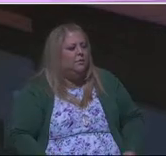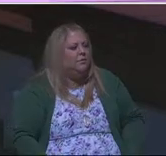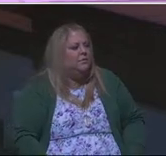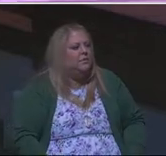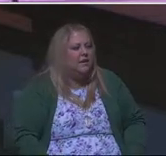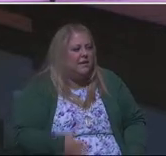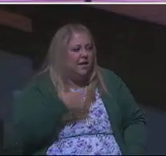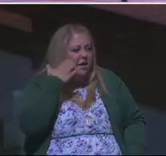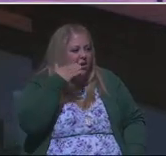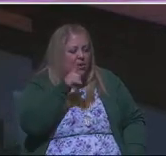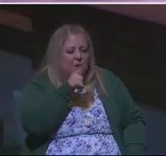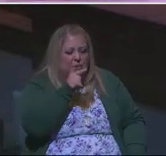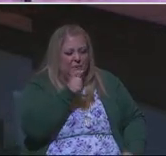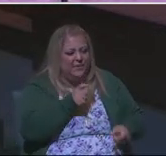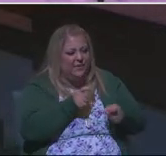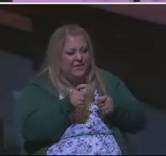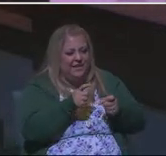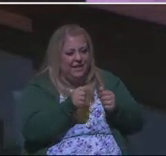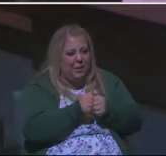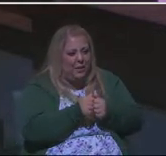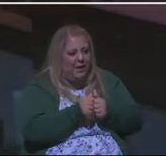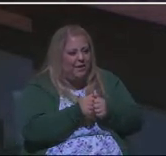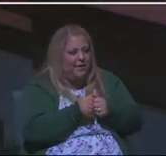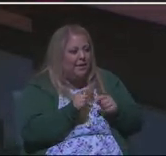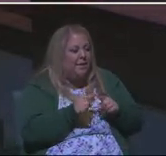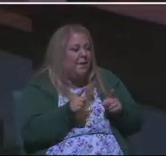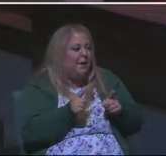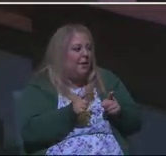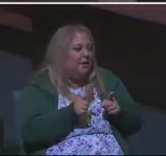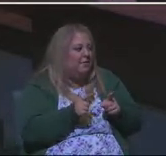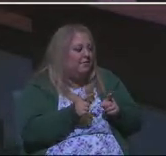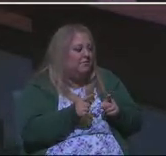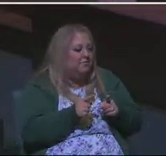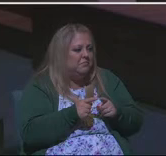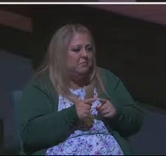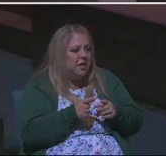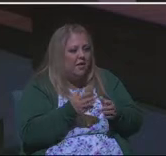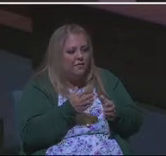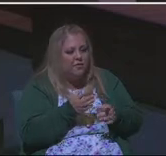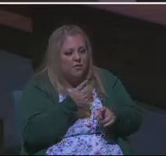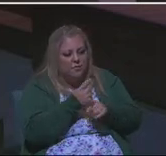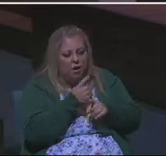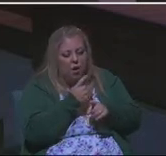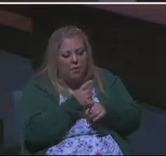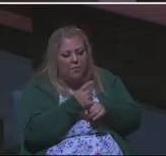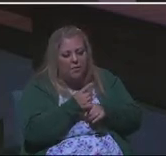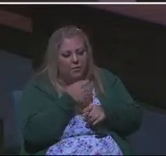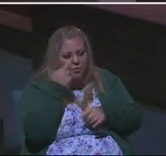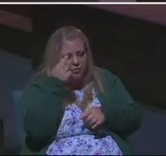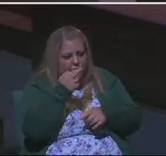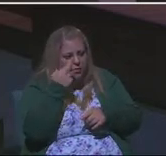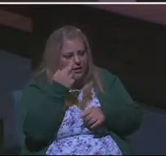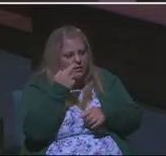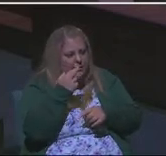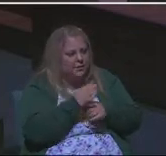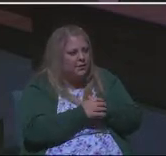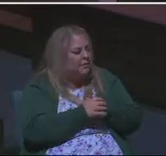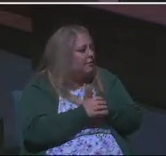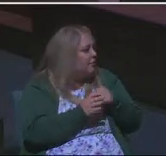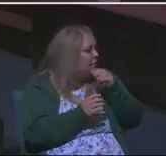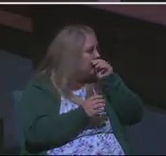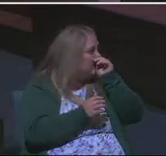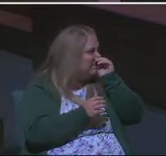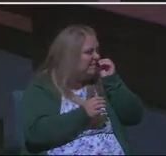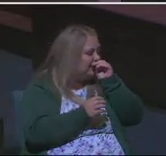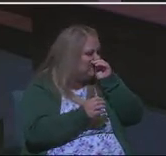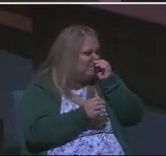don't know who they're dealing with. But at least they've got a proper motive. Should we have fun with this? Let's do. Hi, Mark.